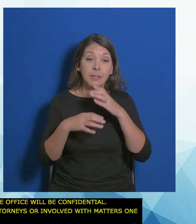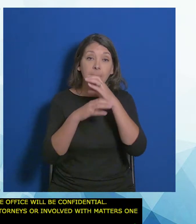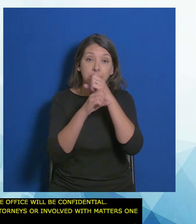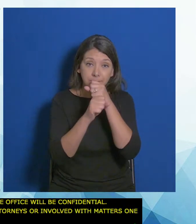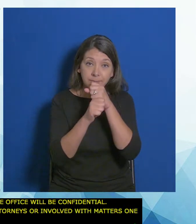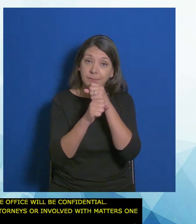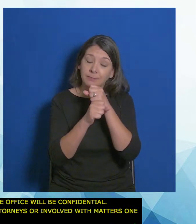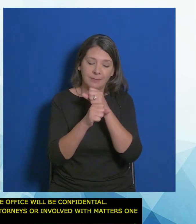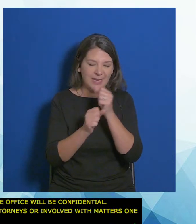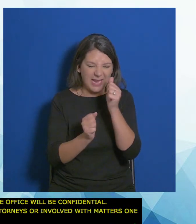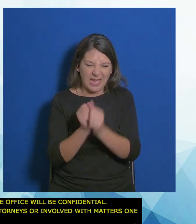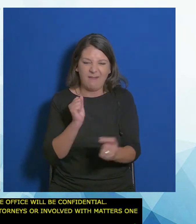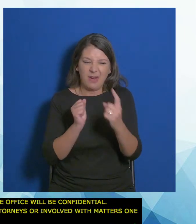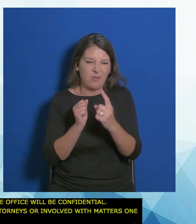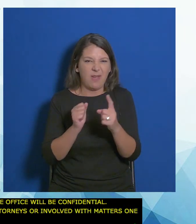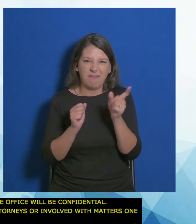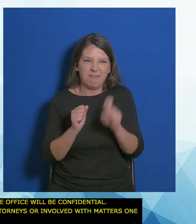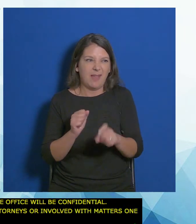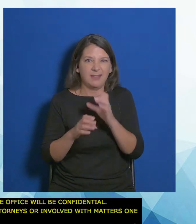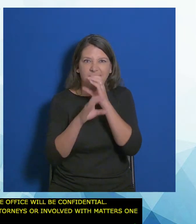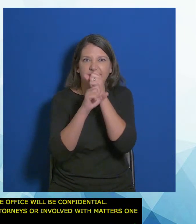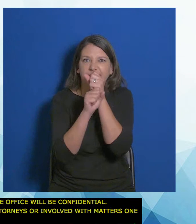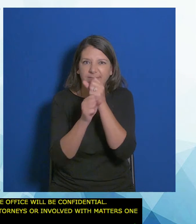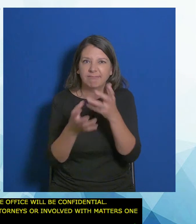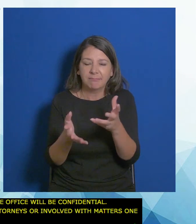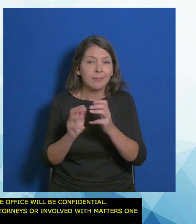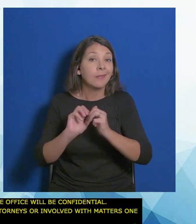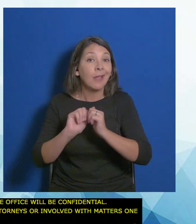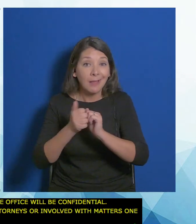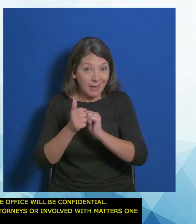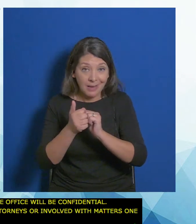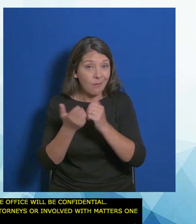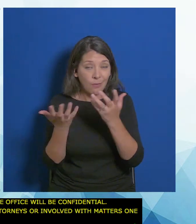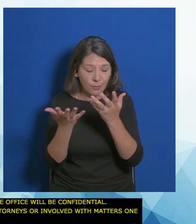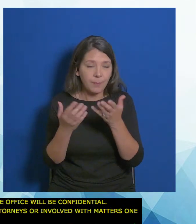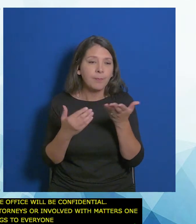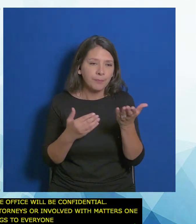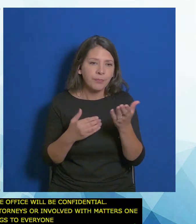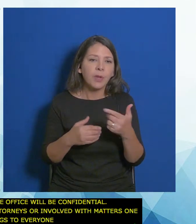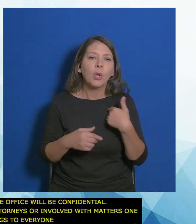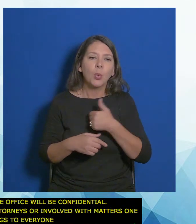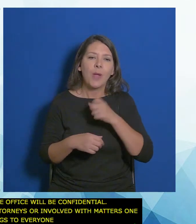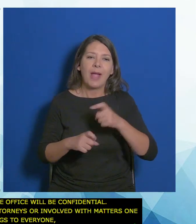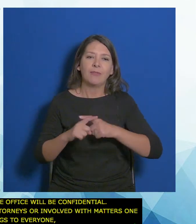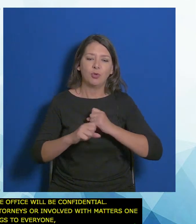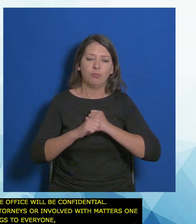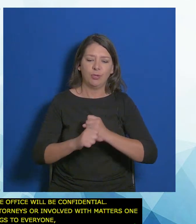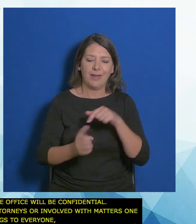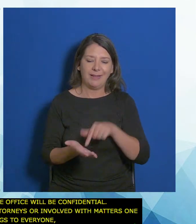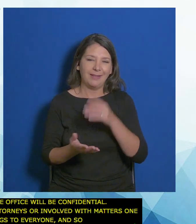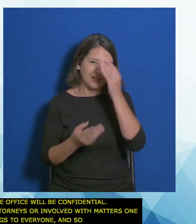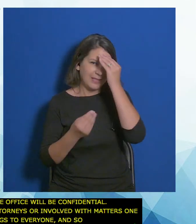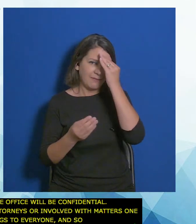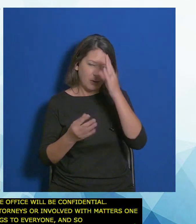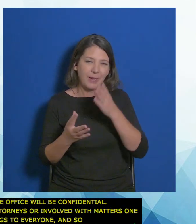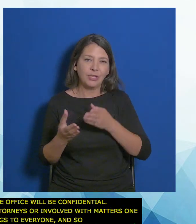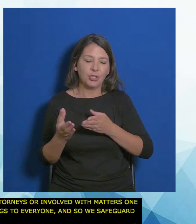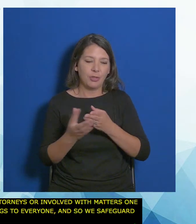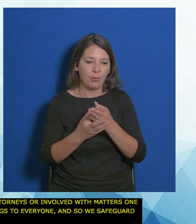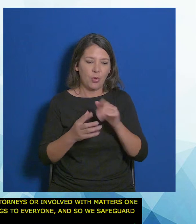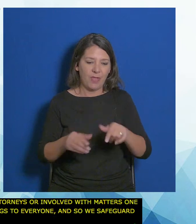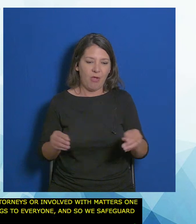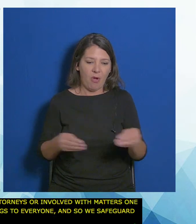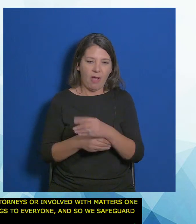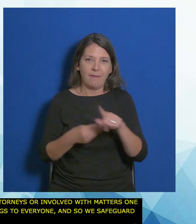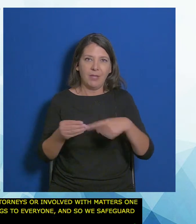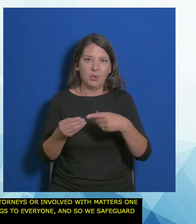to everyone. And one of the ways that we do that, next slide please, is to safeguard the information that is received through the office. And so we